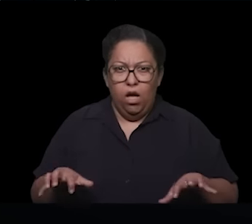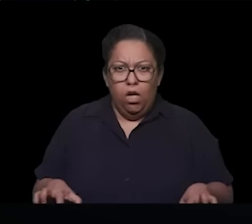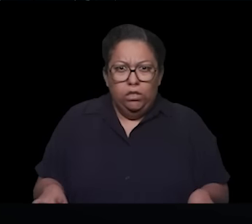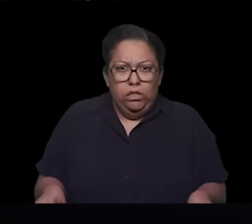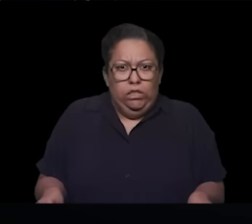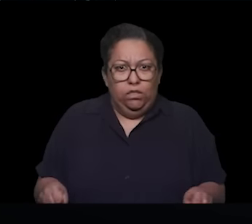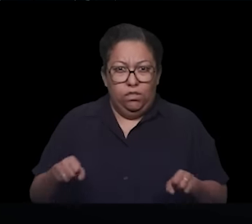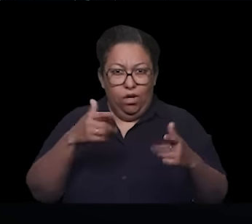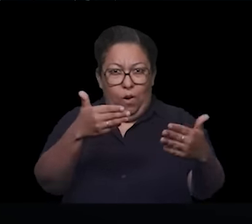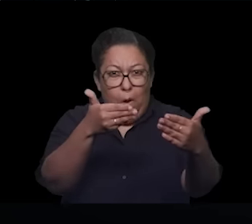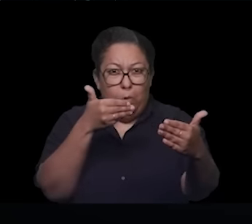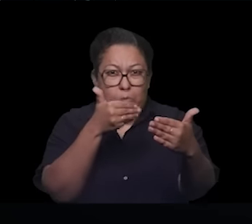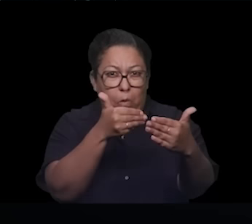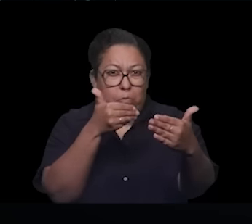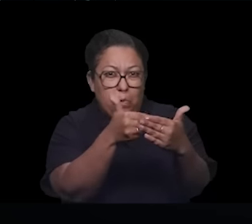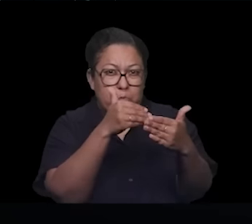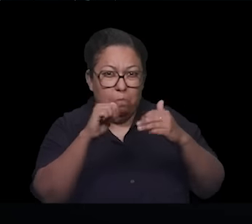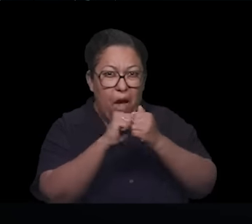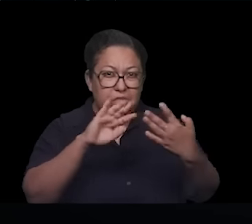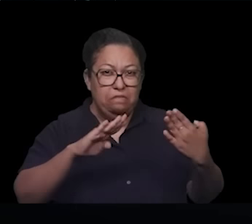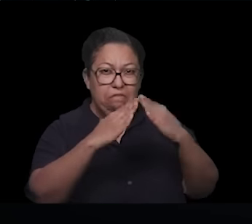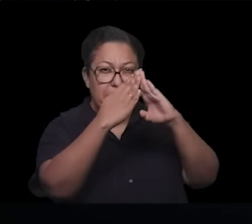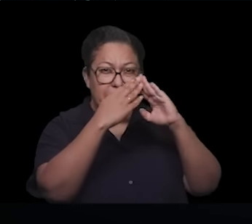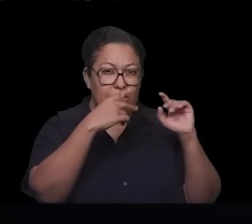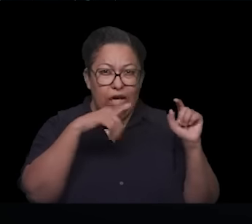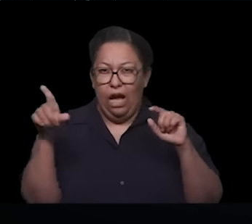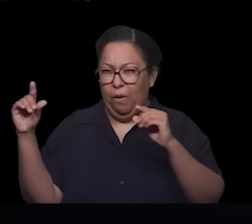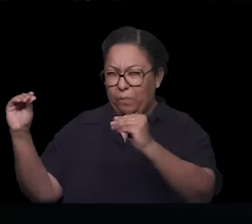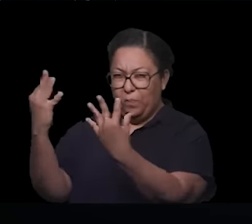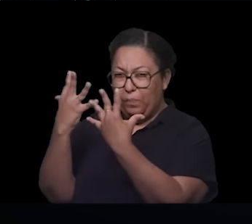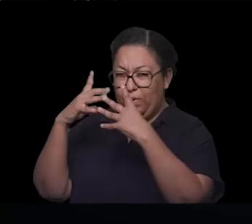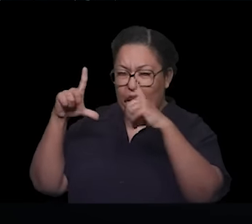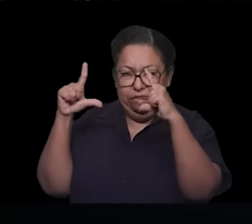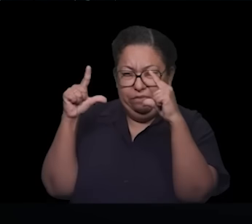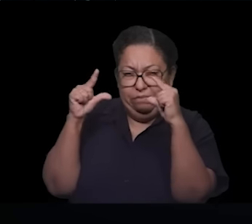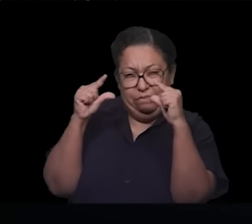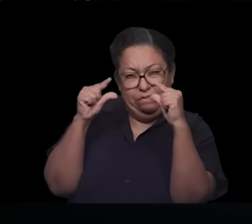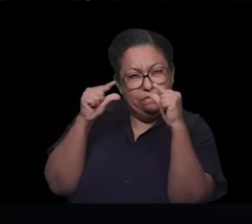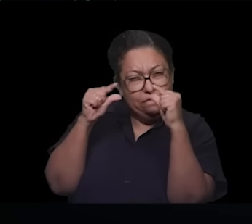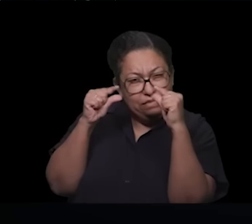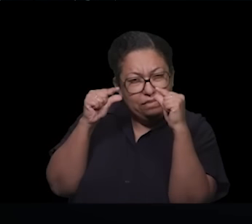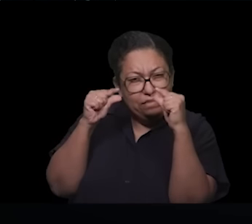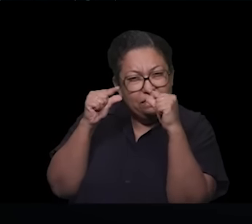Numa gapes as the plane passes close to a mountain. He shuts his eyes from a brilliant light.